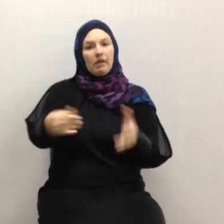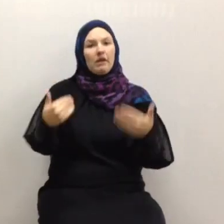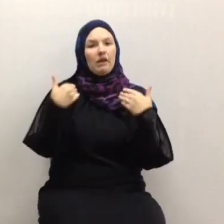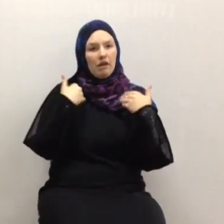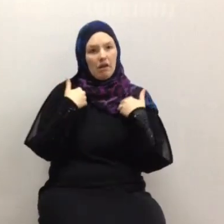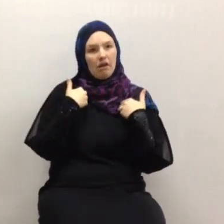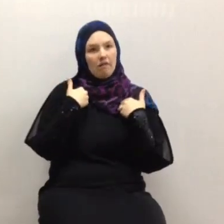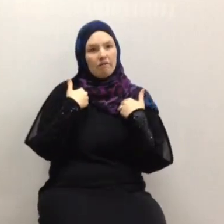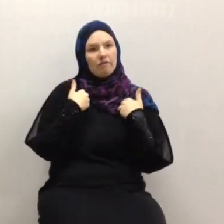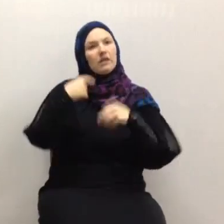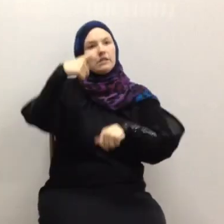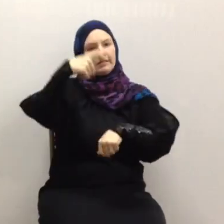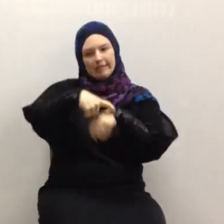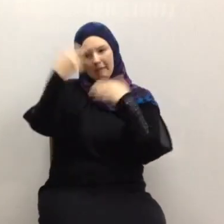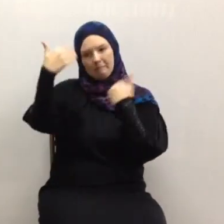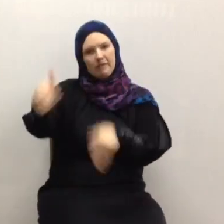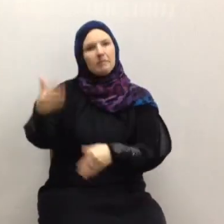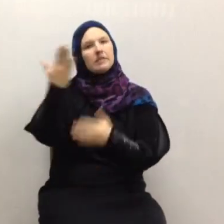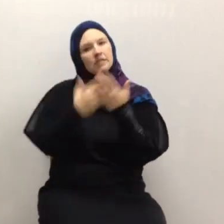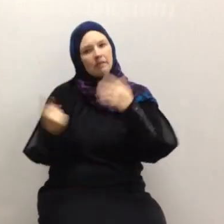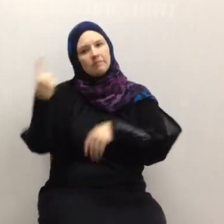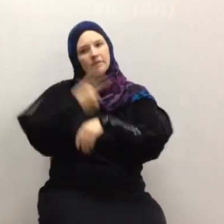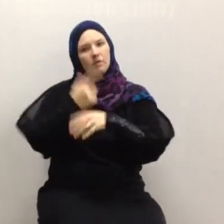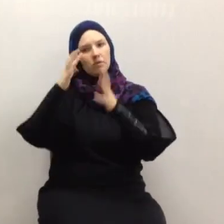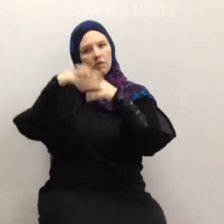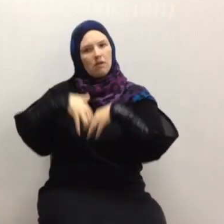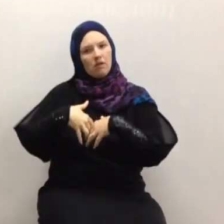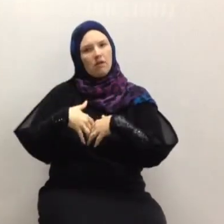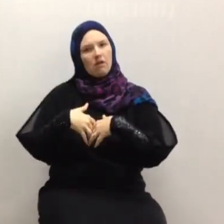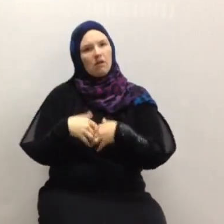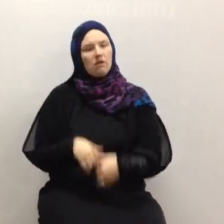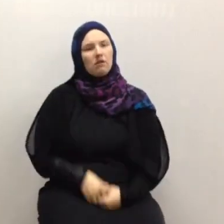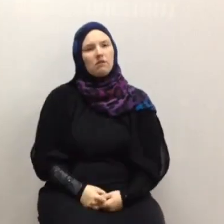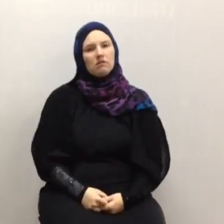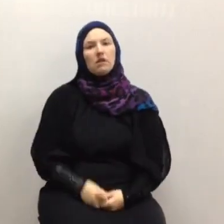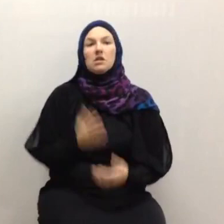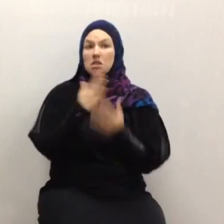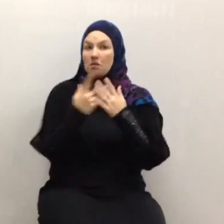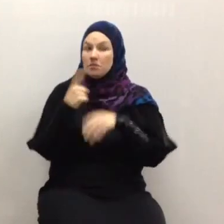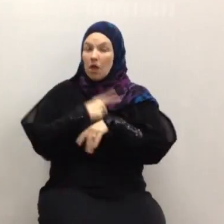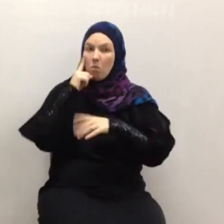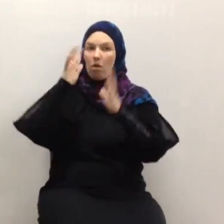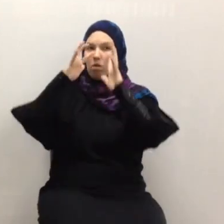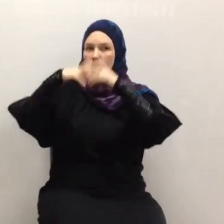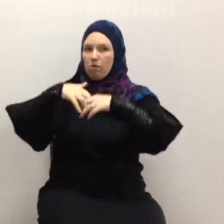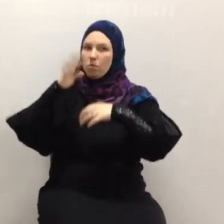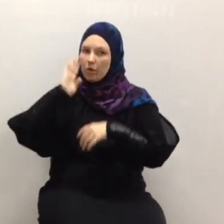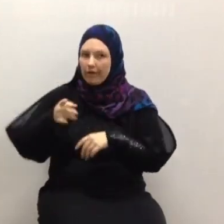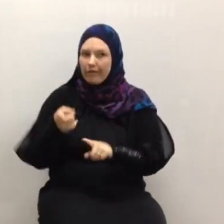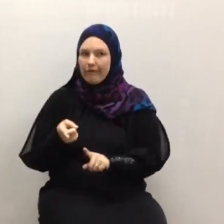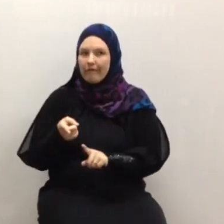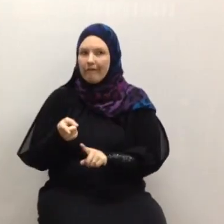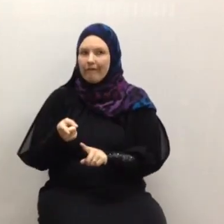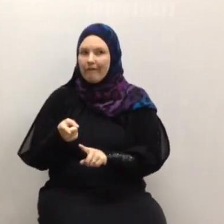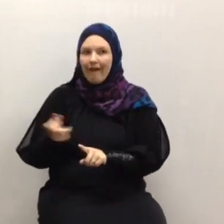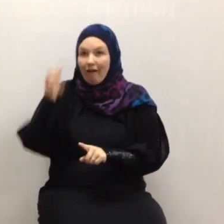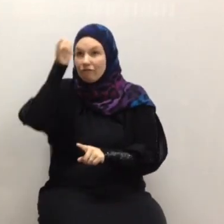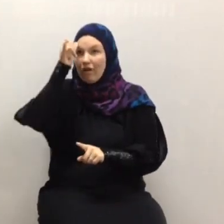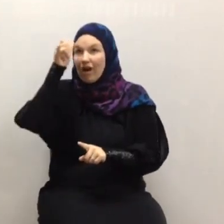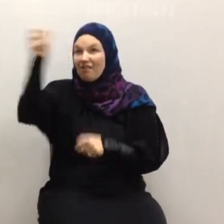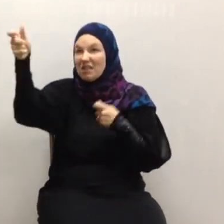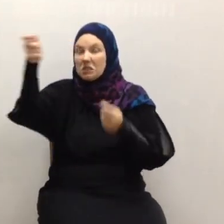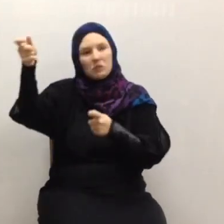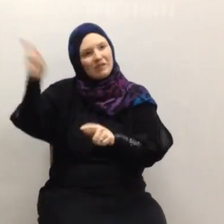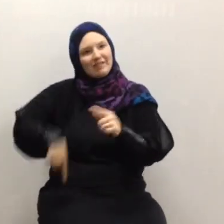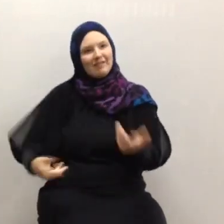They have a term of life. The Quran tells us about the tug of